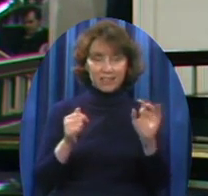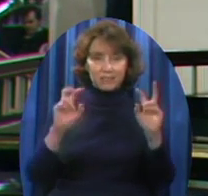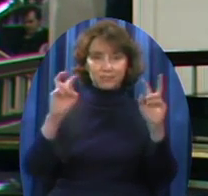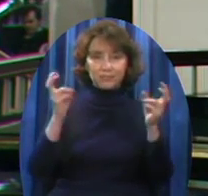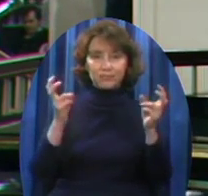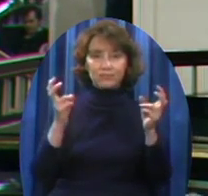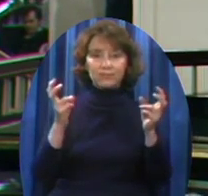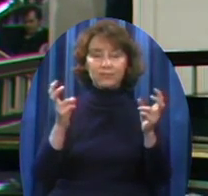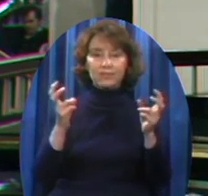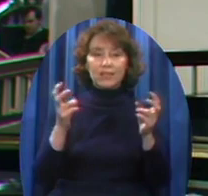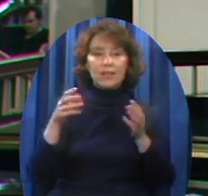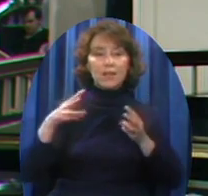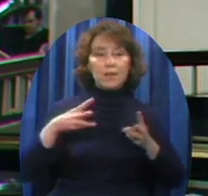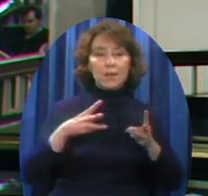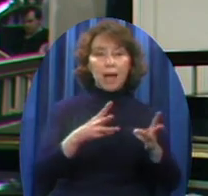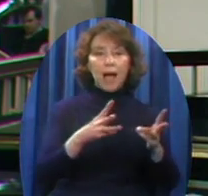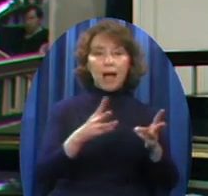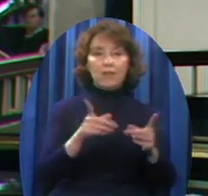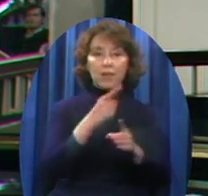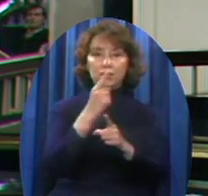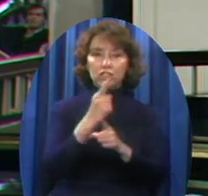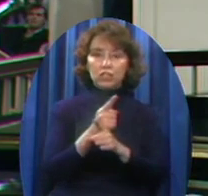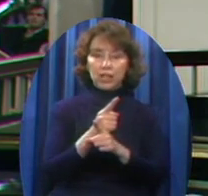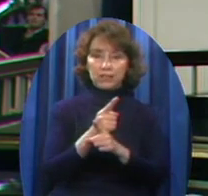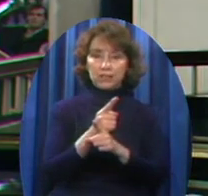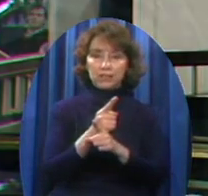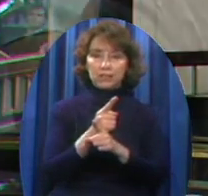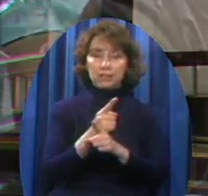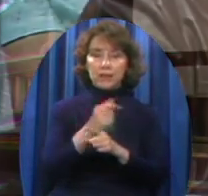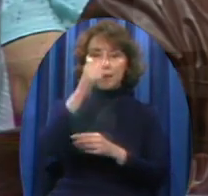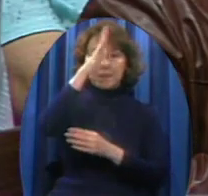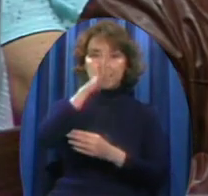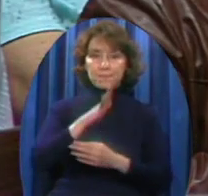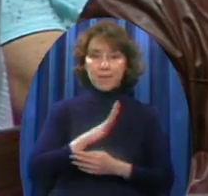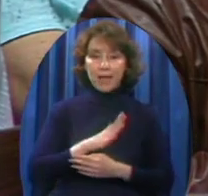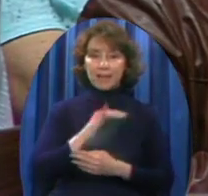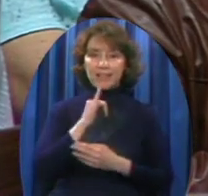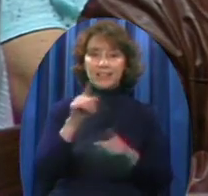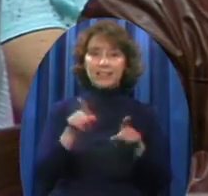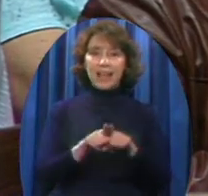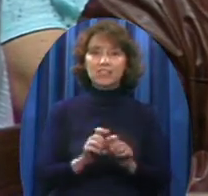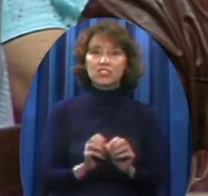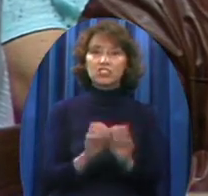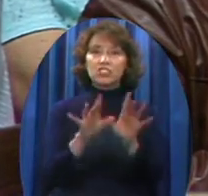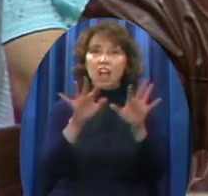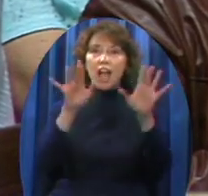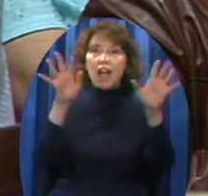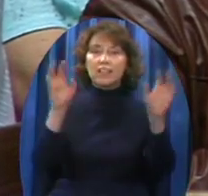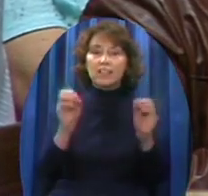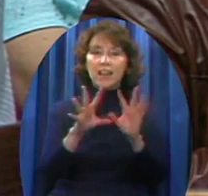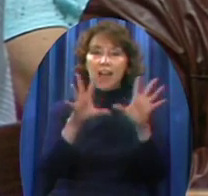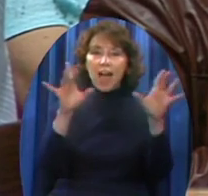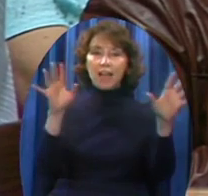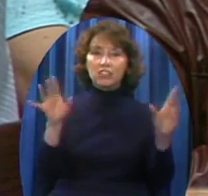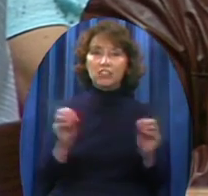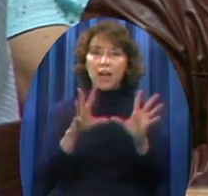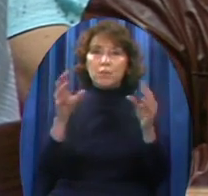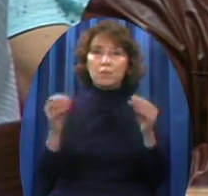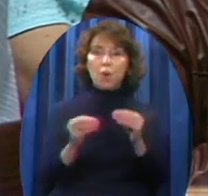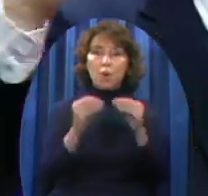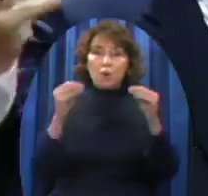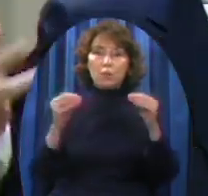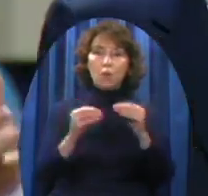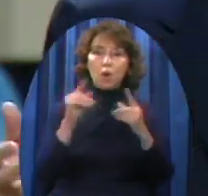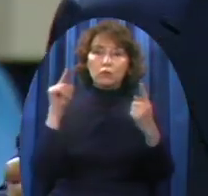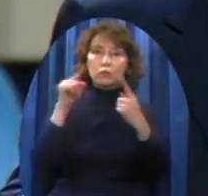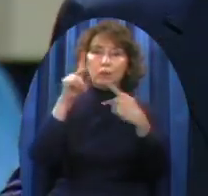God who's walking God's way, is as the shining light that shineth more and more unto the perfect day. You get more and